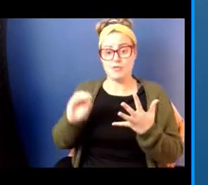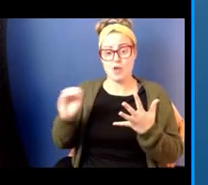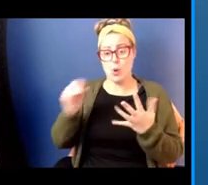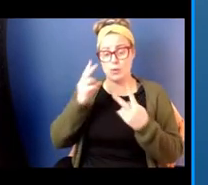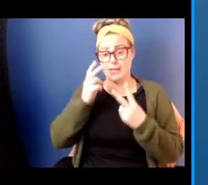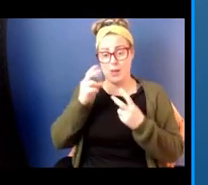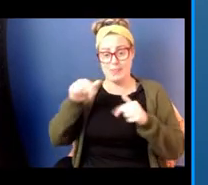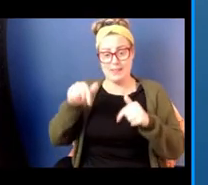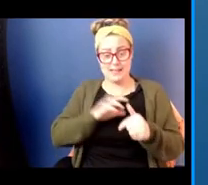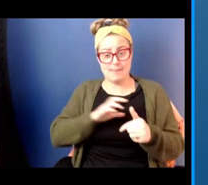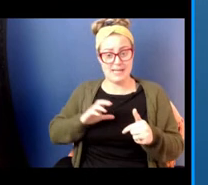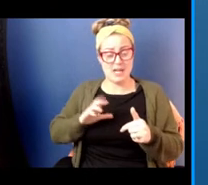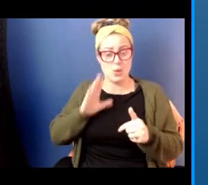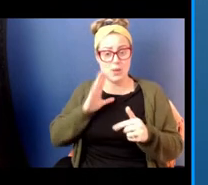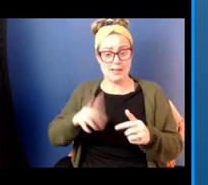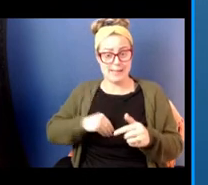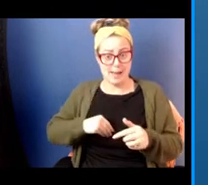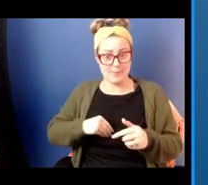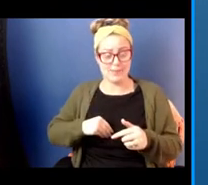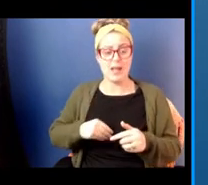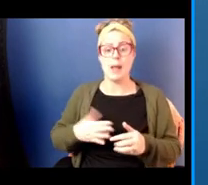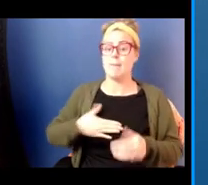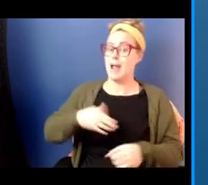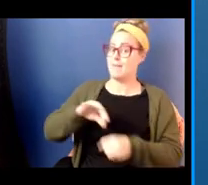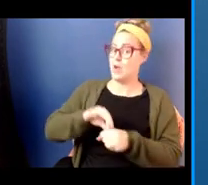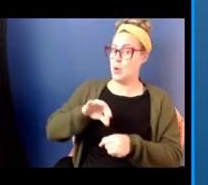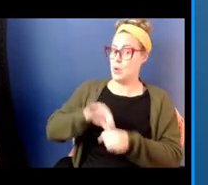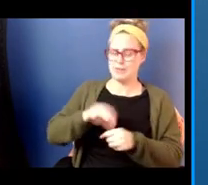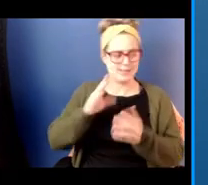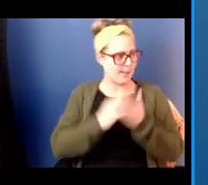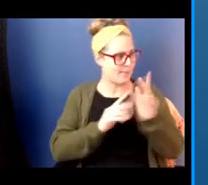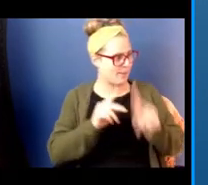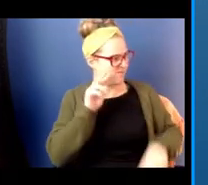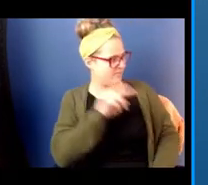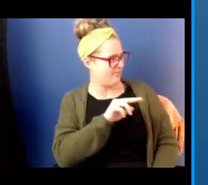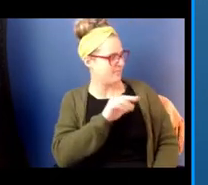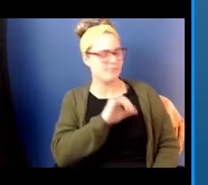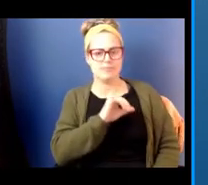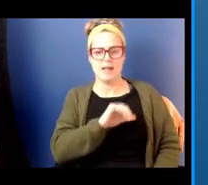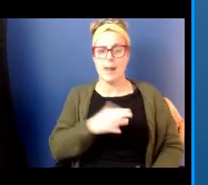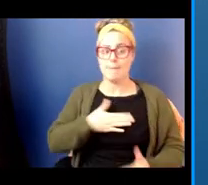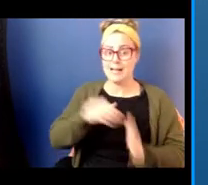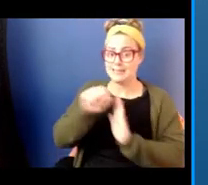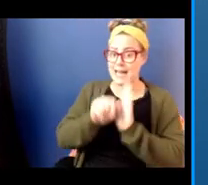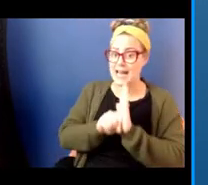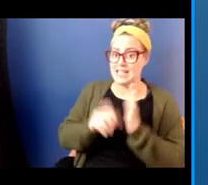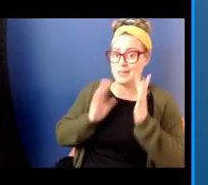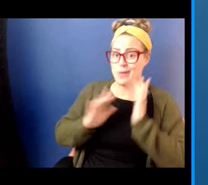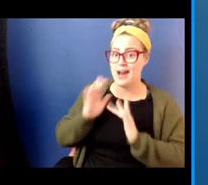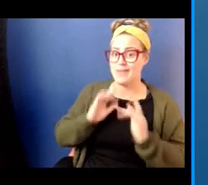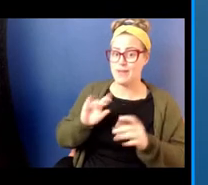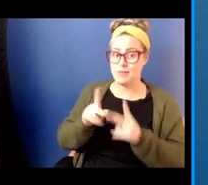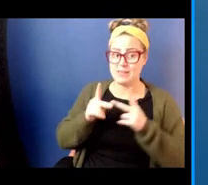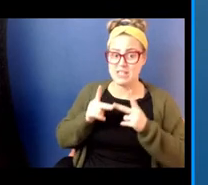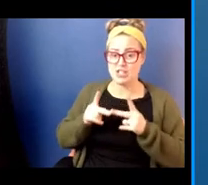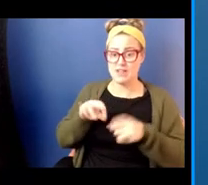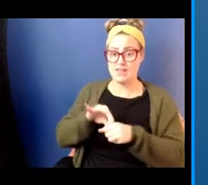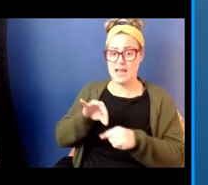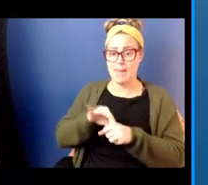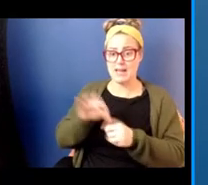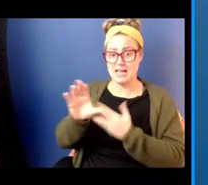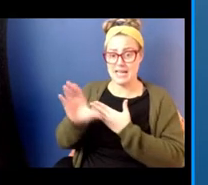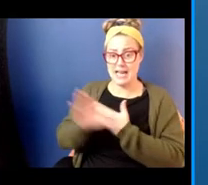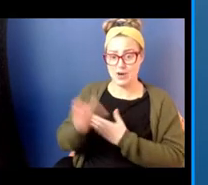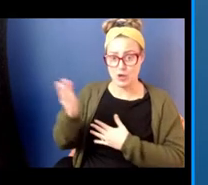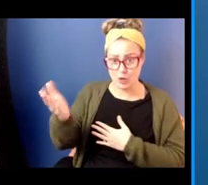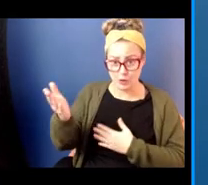interpreted by some as a knee-jerk reaction to my state being deprived of a position in the nominating calendar be that as it